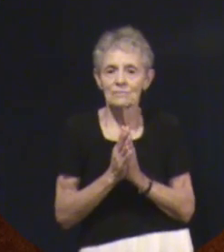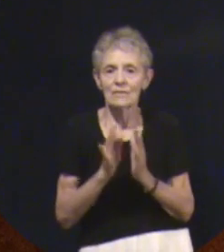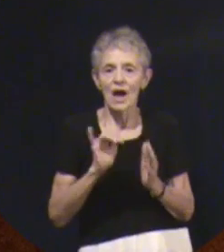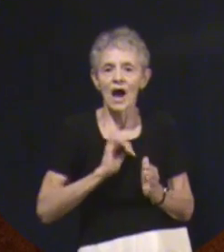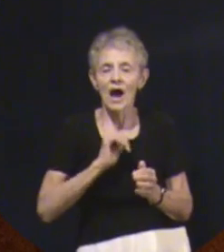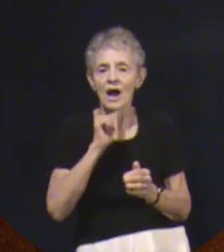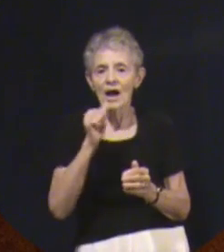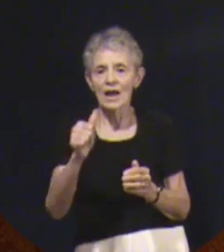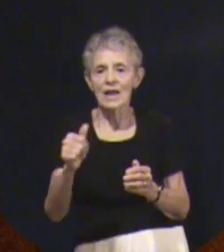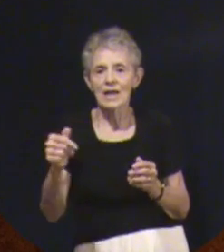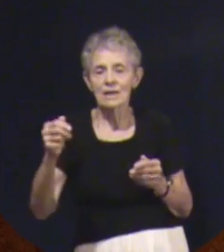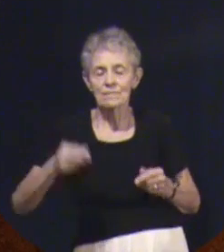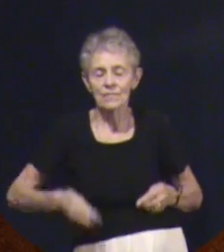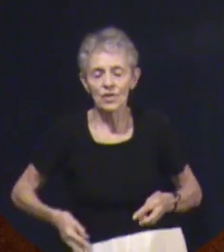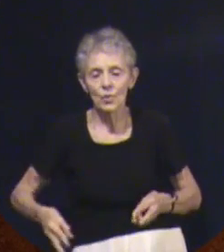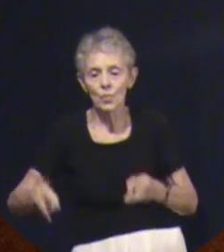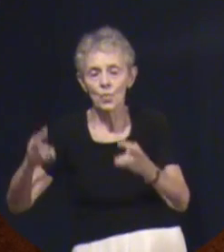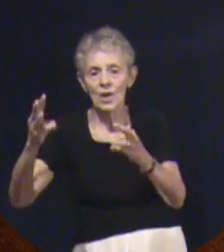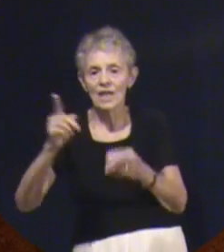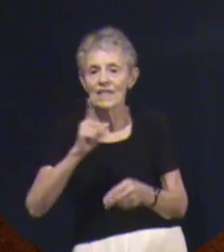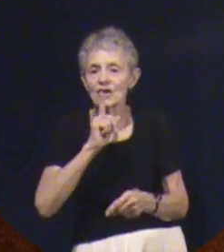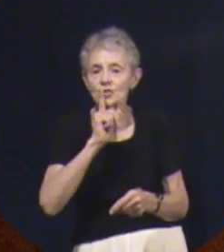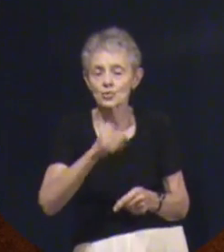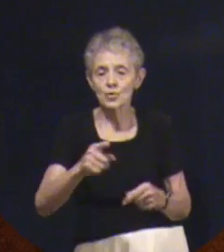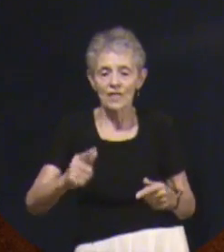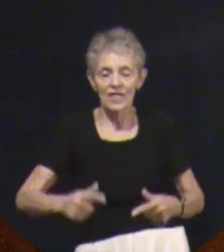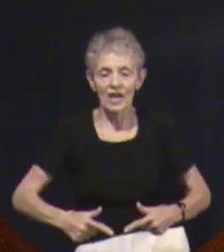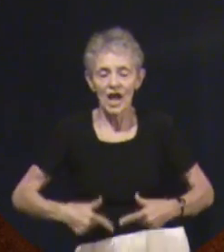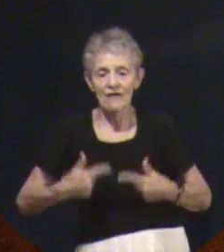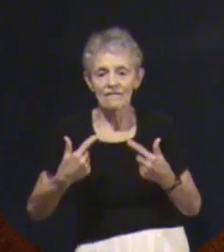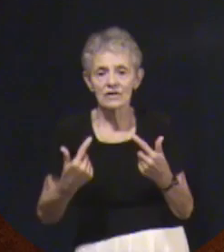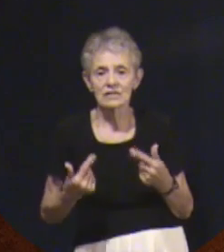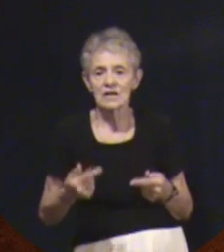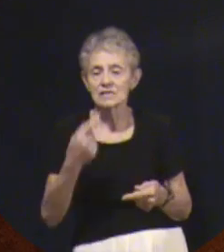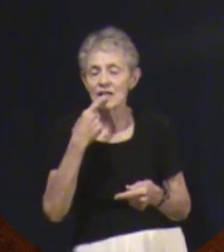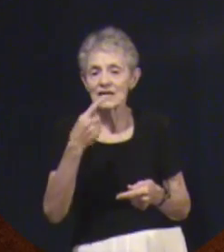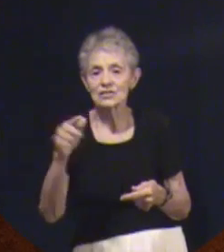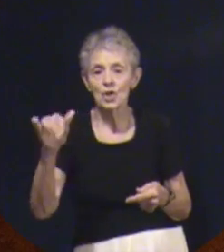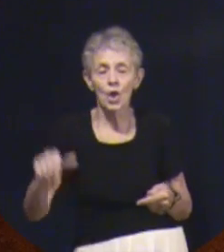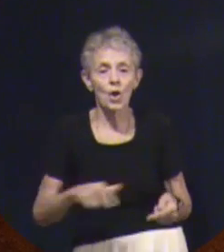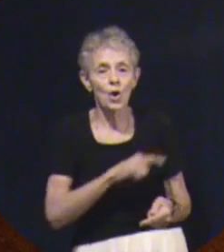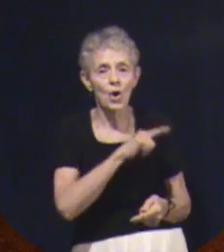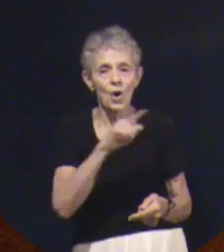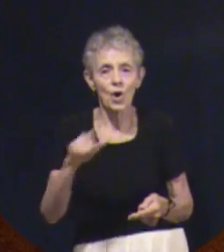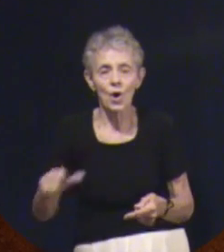I am the way, the truth, and the life, says the